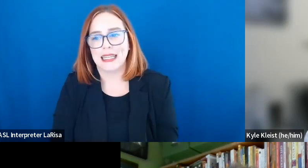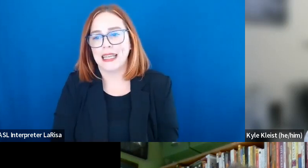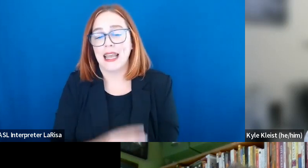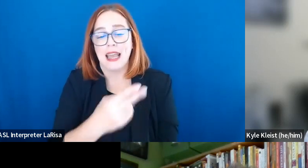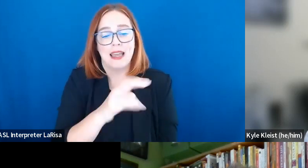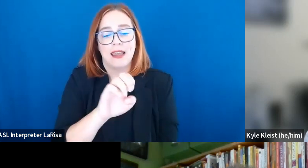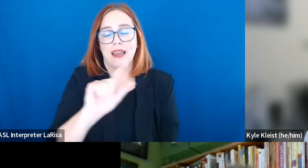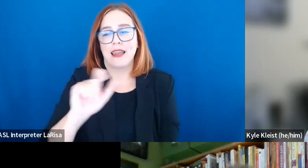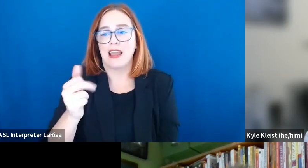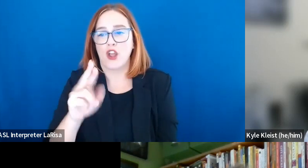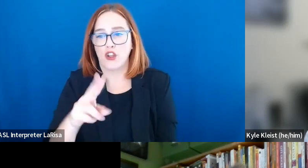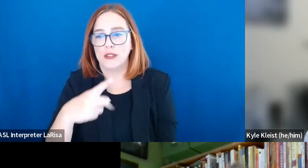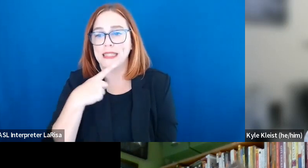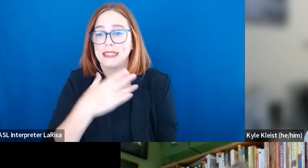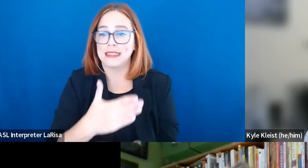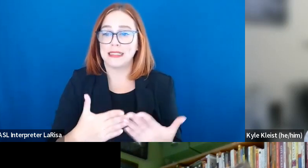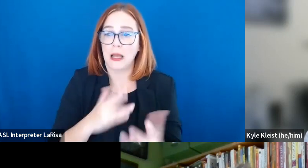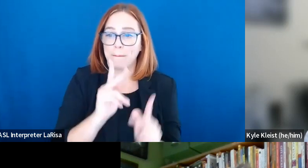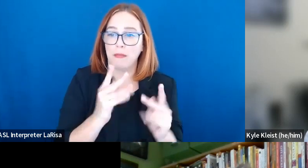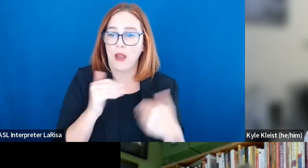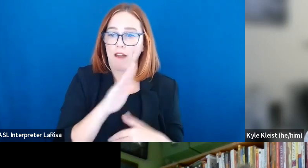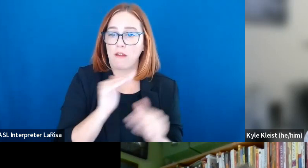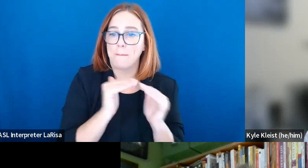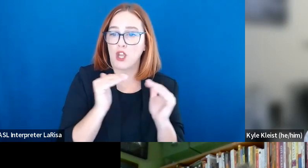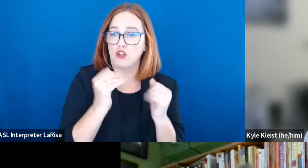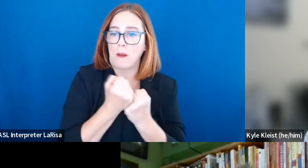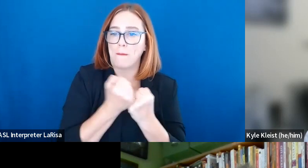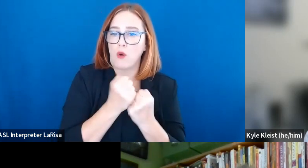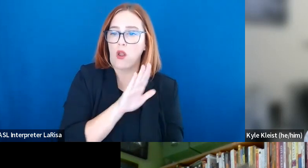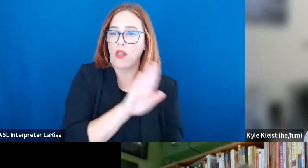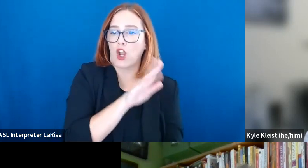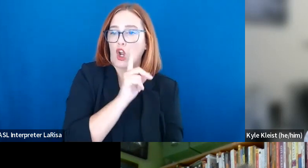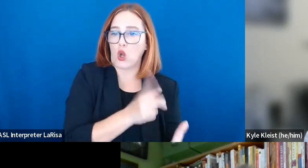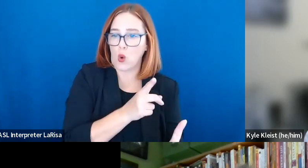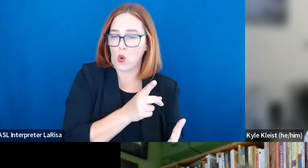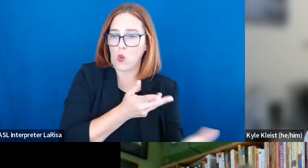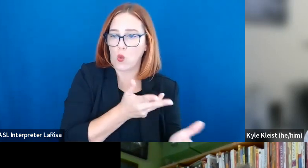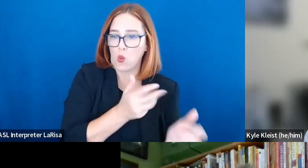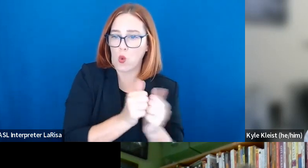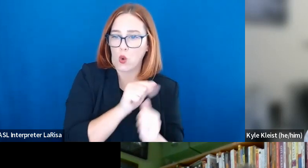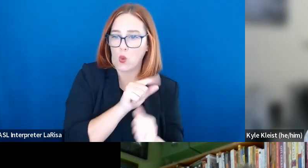support as a goal that they would like to work on. We use GoToMeeting and Facebook Live.